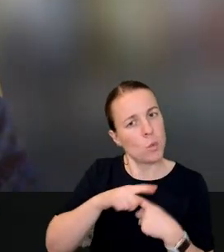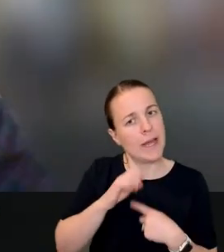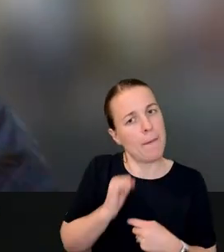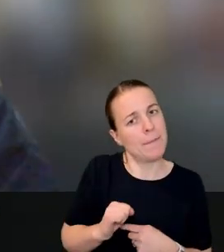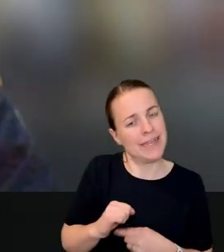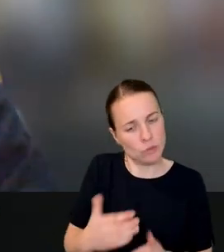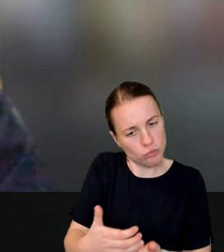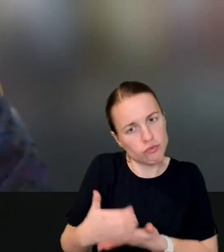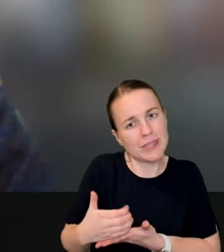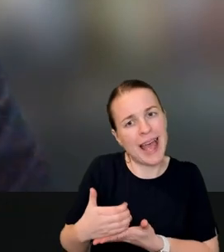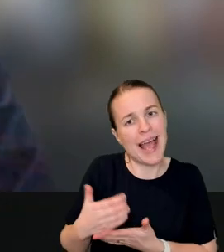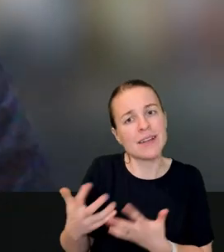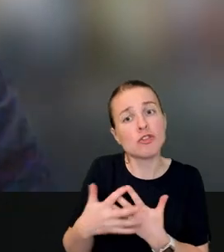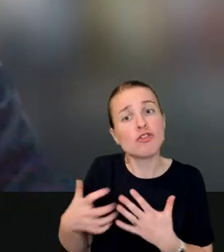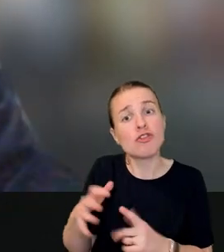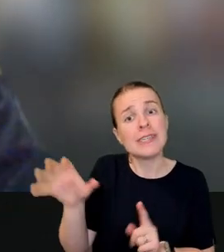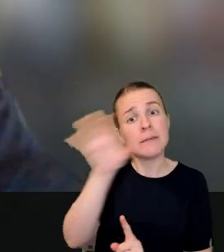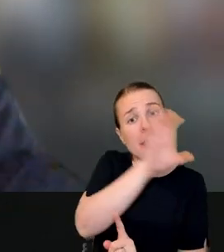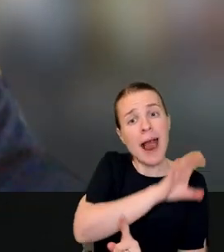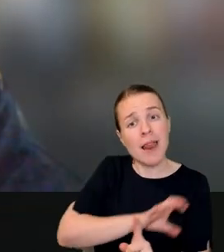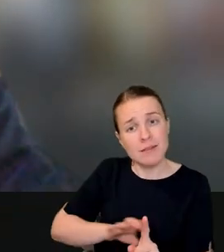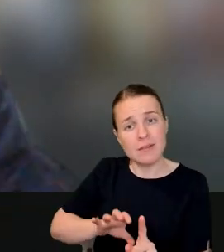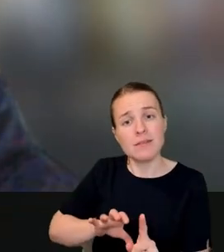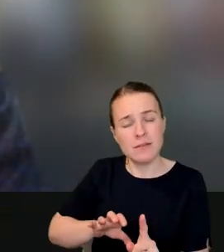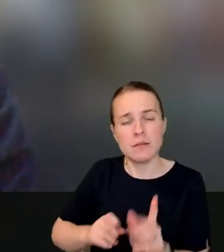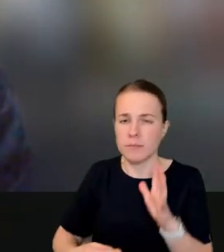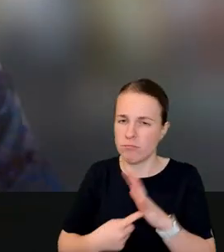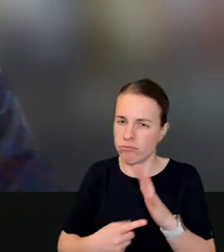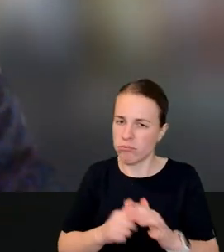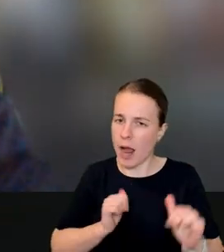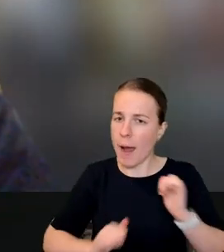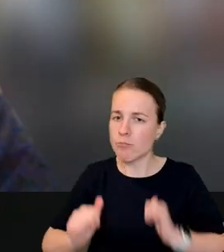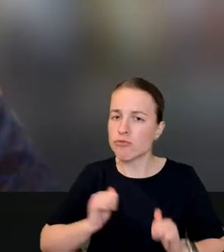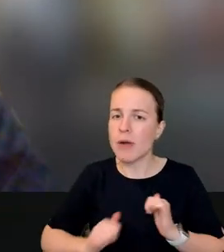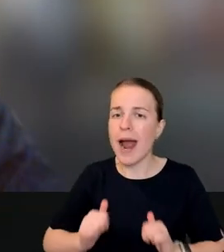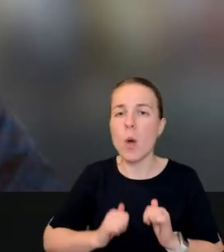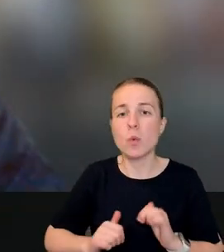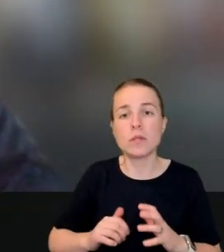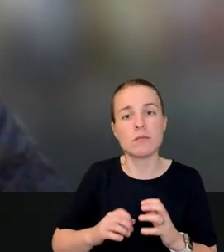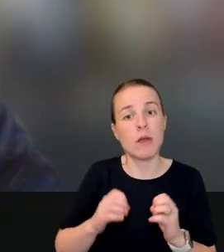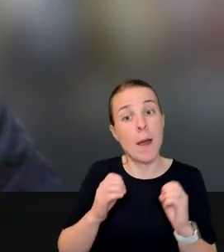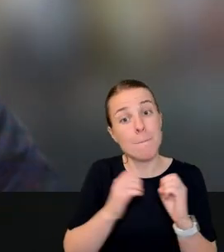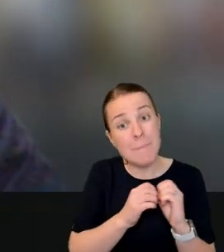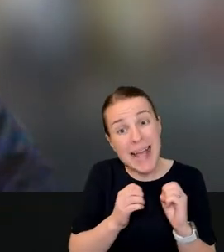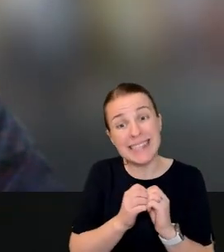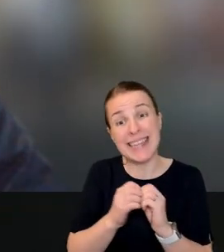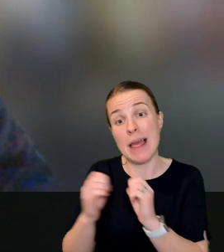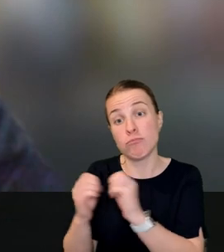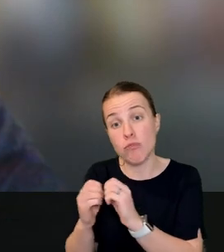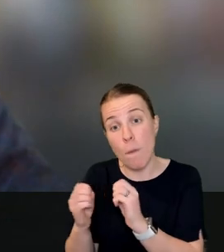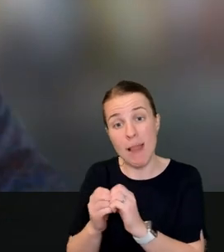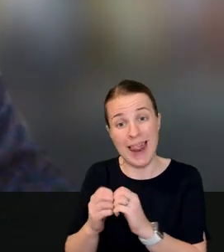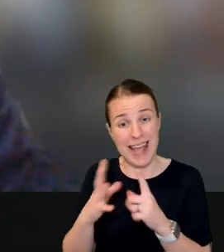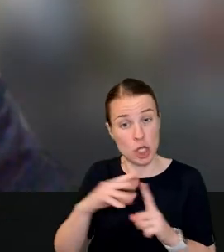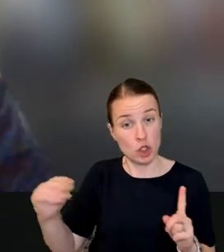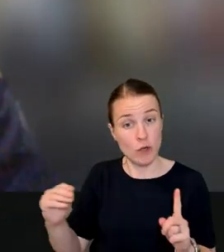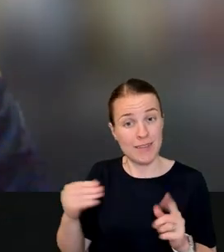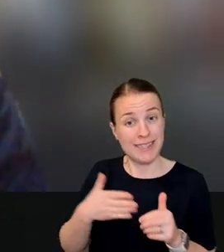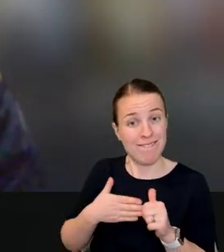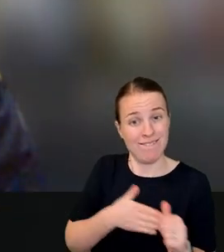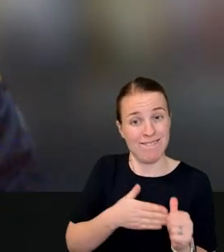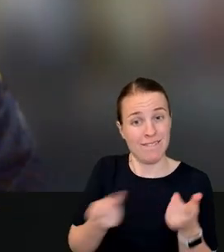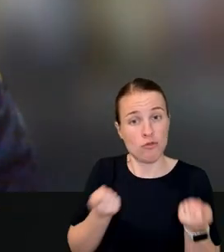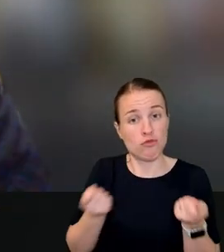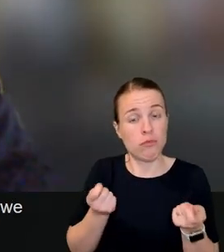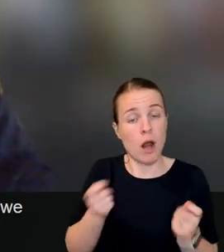belts. Now, what I'm really proud about with Bexley and Bromley, two Conservative run boroughs, is that we have the highest recycling rates in London.